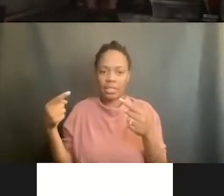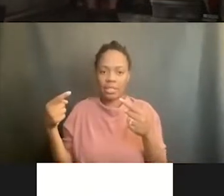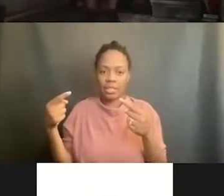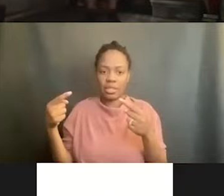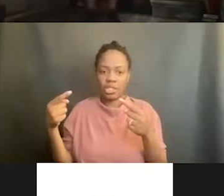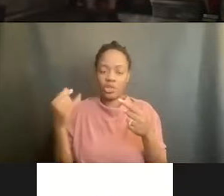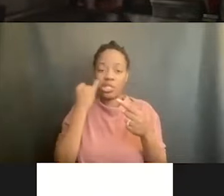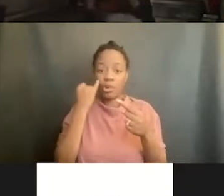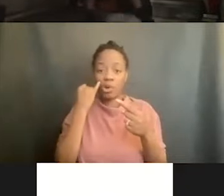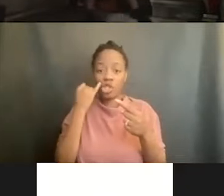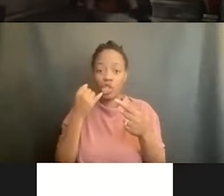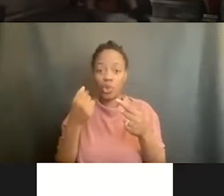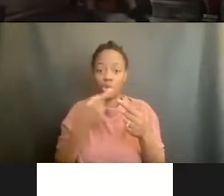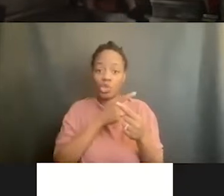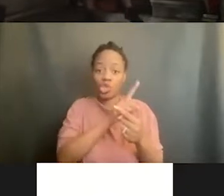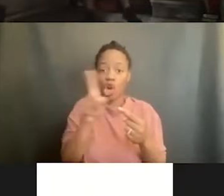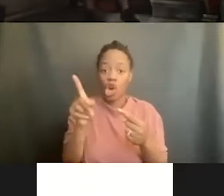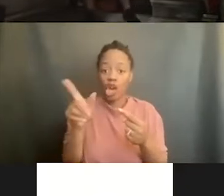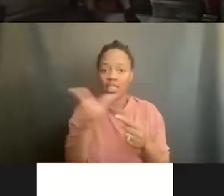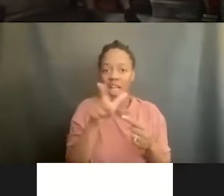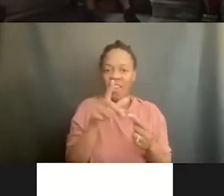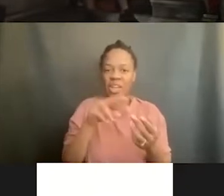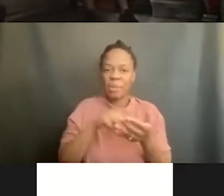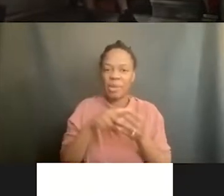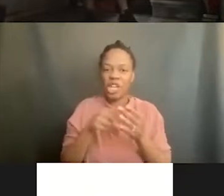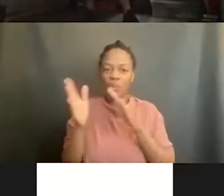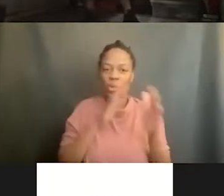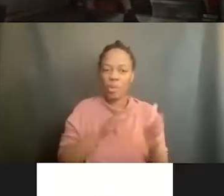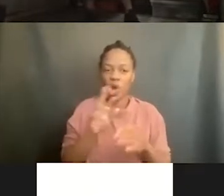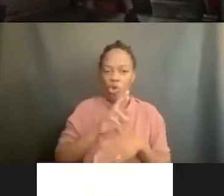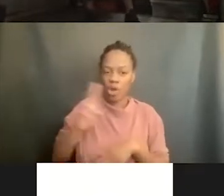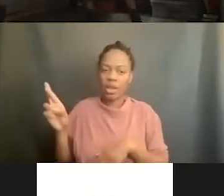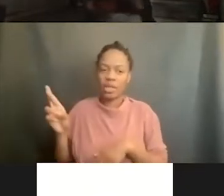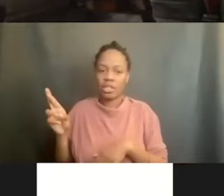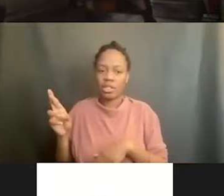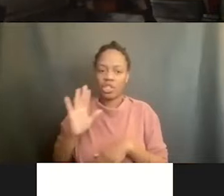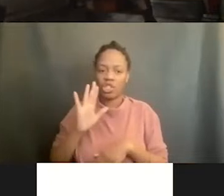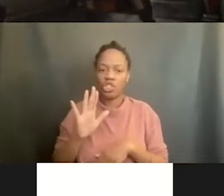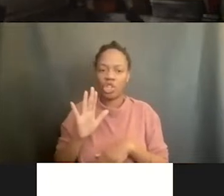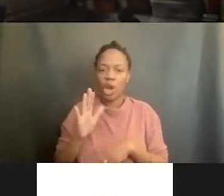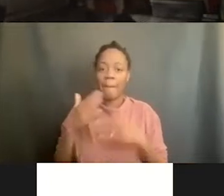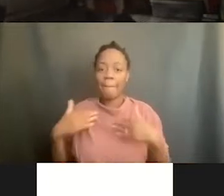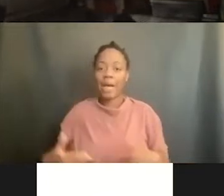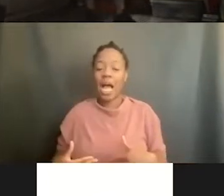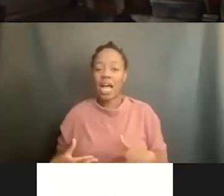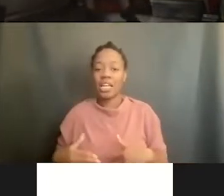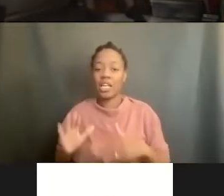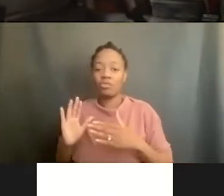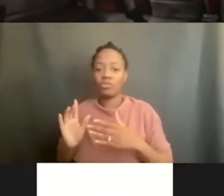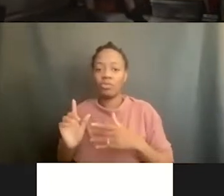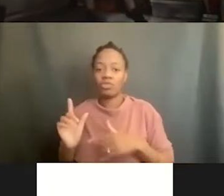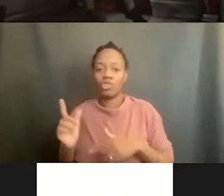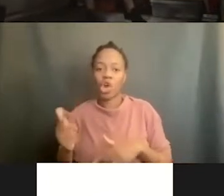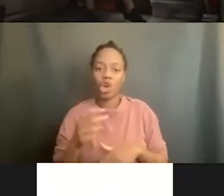turning left, you're gonna prep right. So your body is kind of gonna face right. And